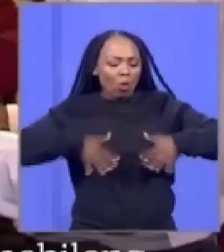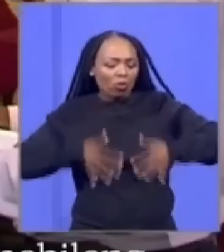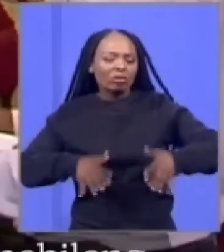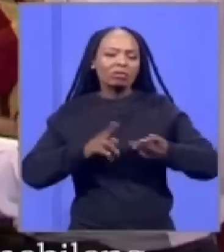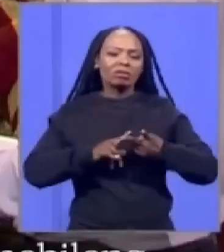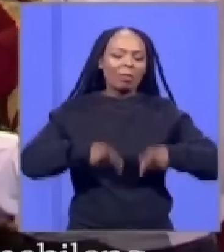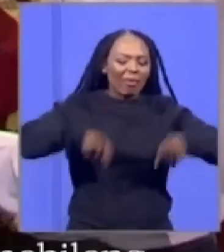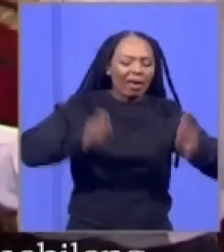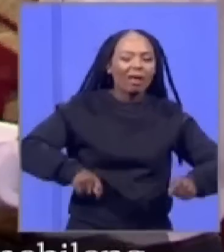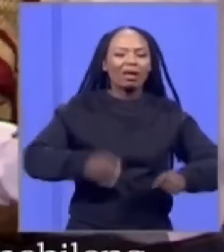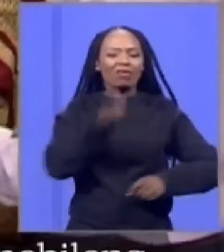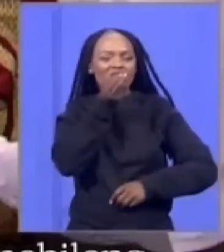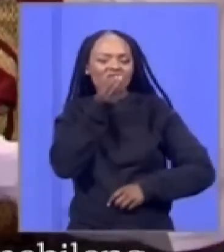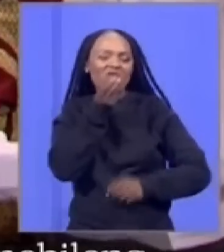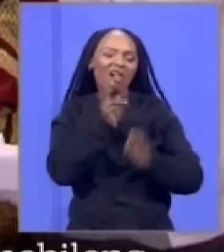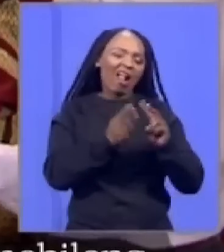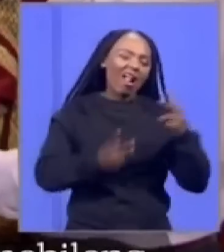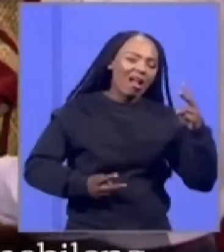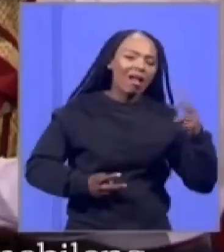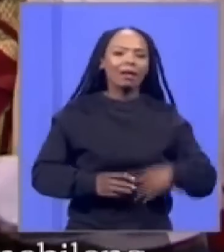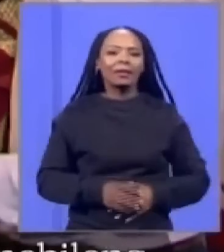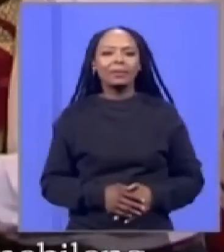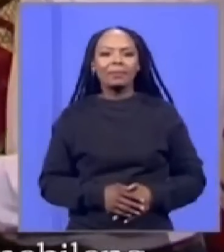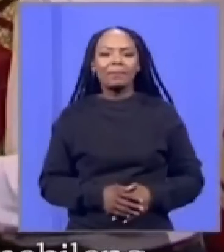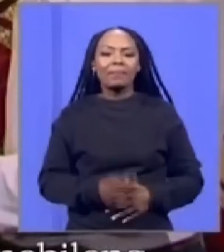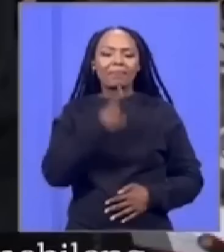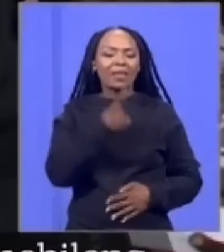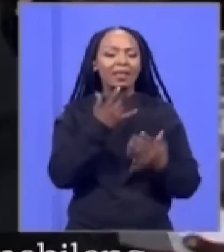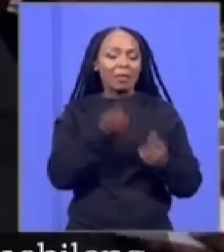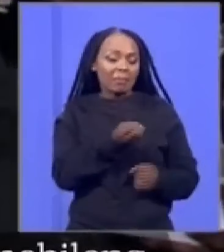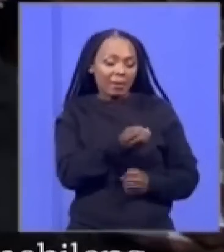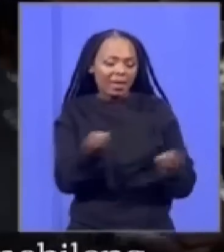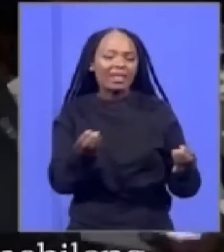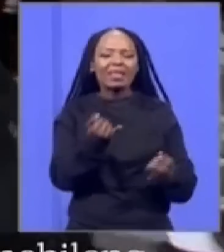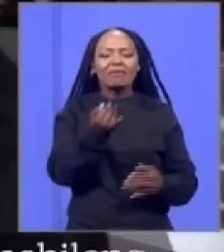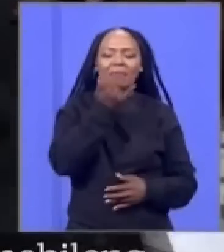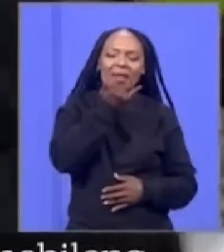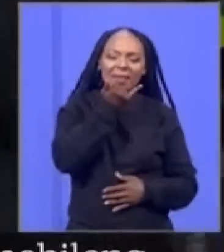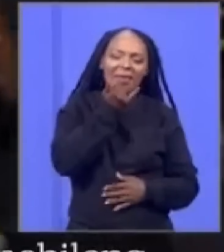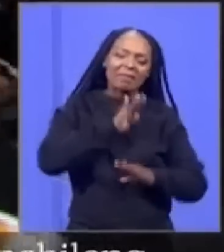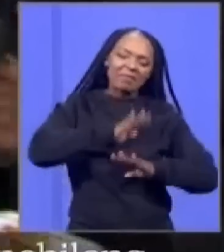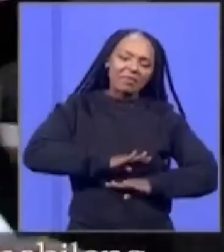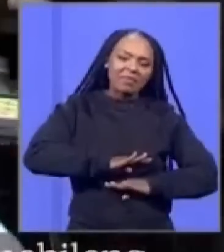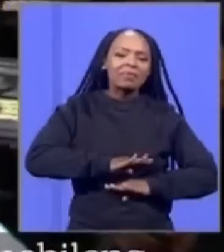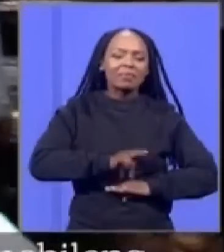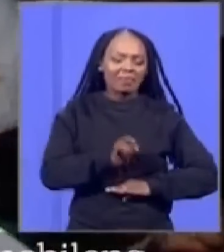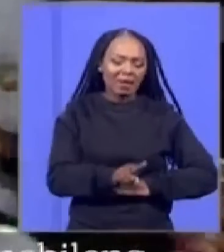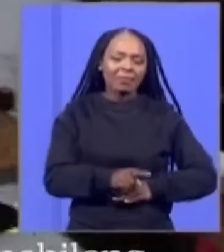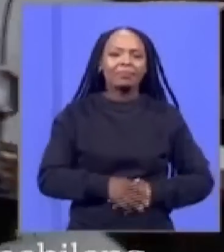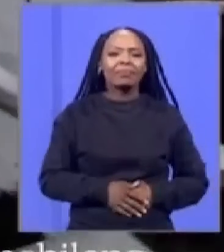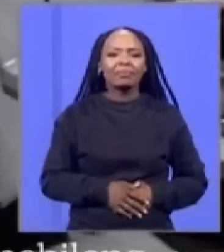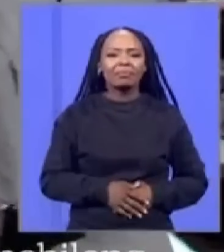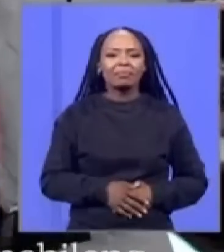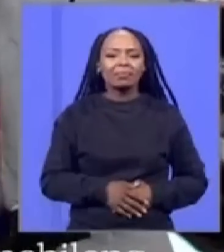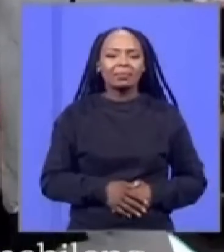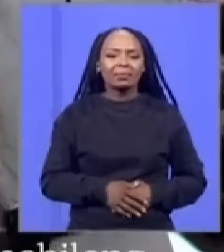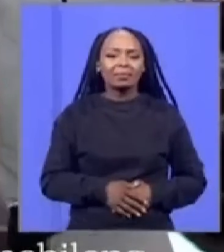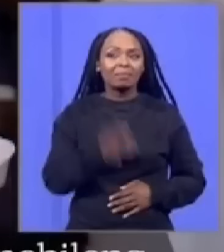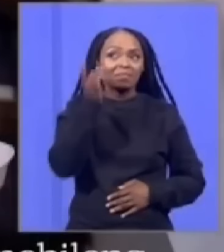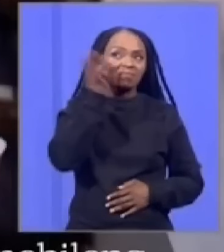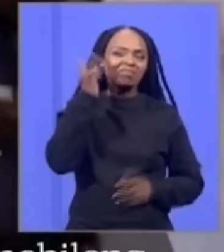food. Semeno a re taletso eno ke go bana kgomotso le boitumelo. Seno ruri ke molemo o ba ka sekeng